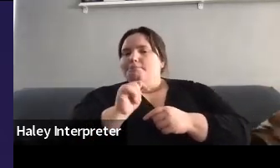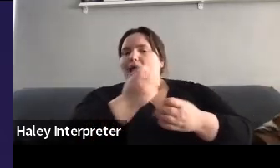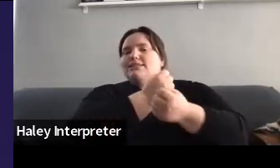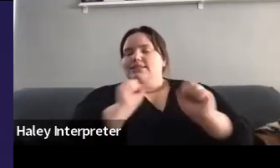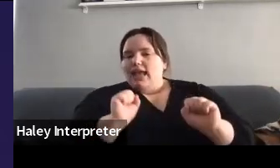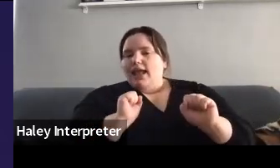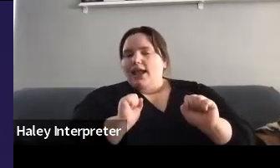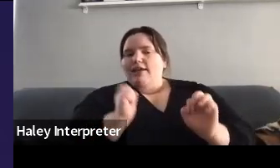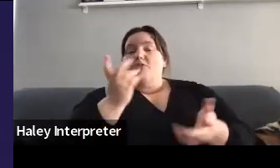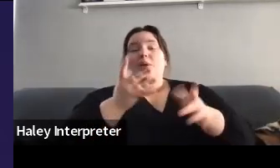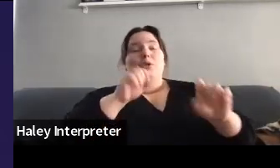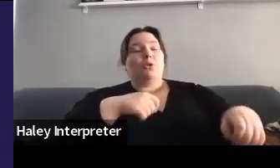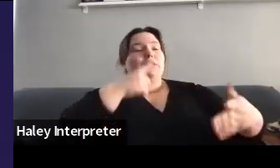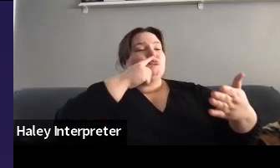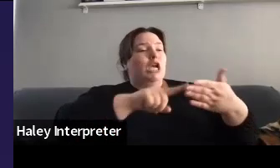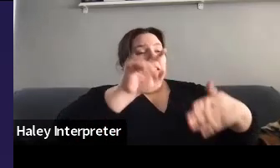that you could look into.